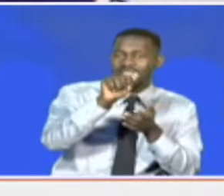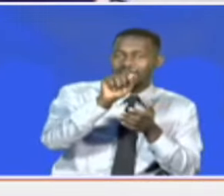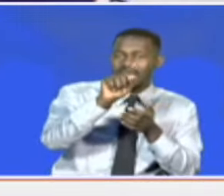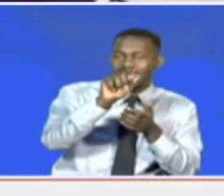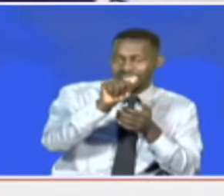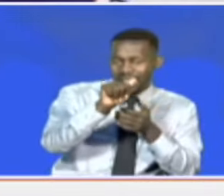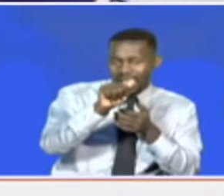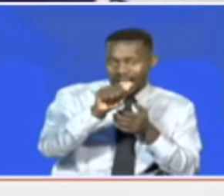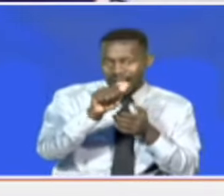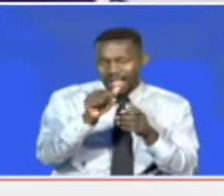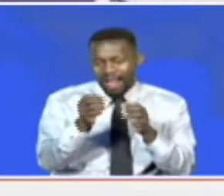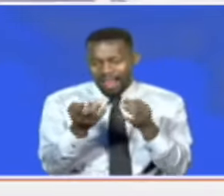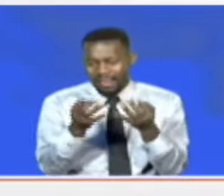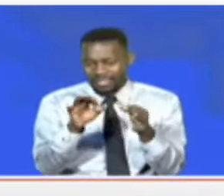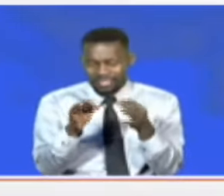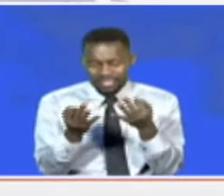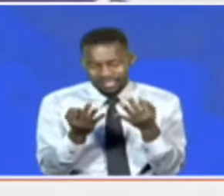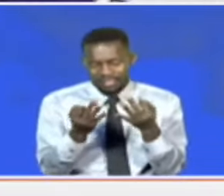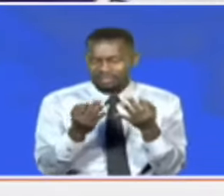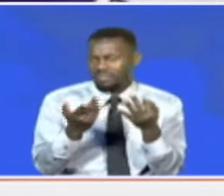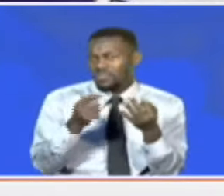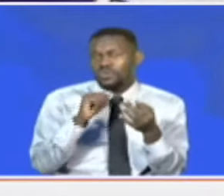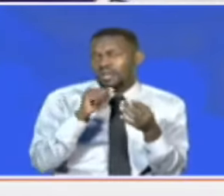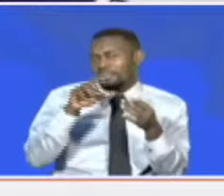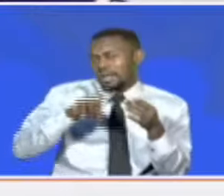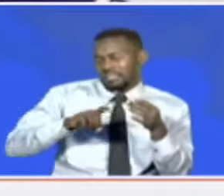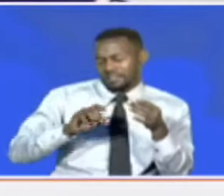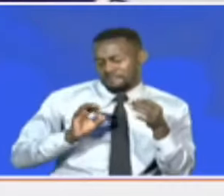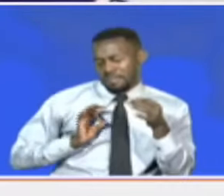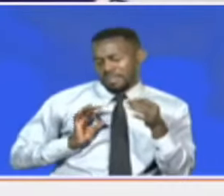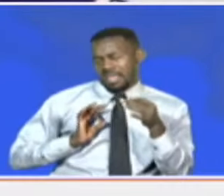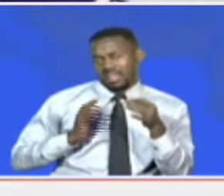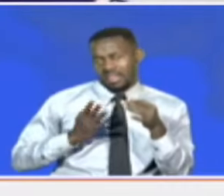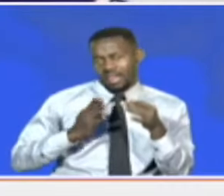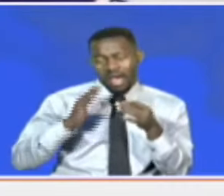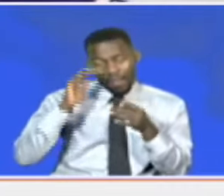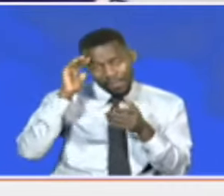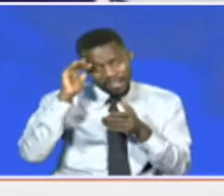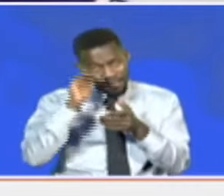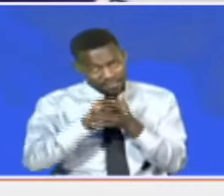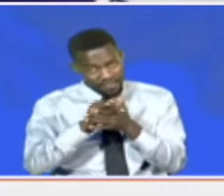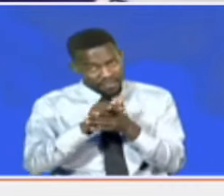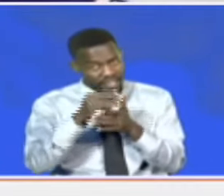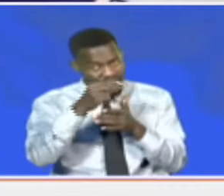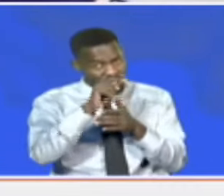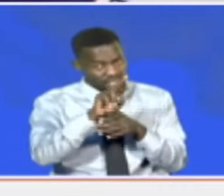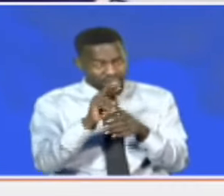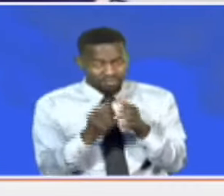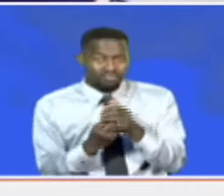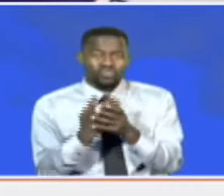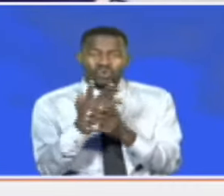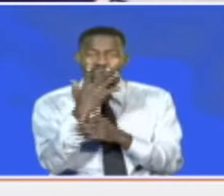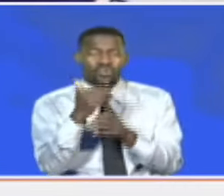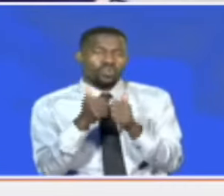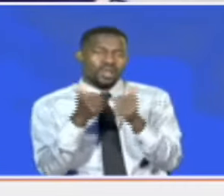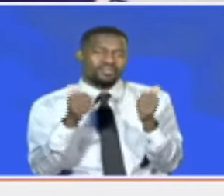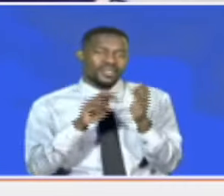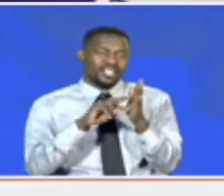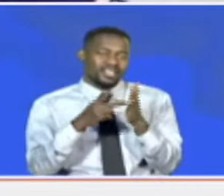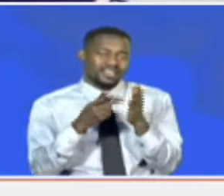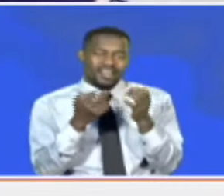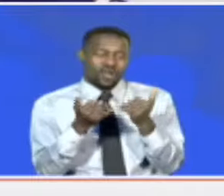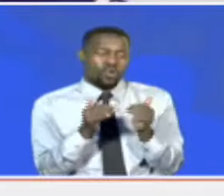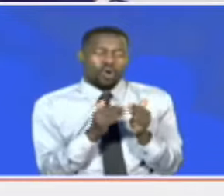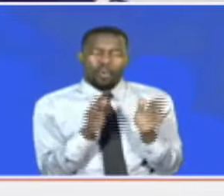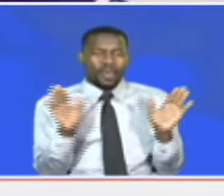be female and do the caring as we think about. And I believe that with the growth of our profession, we are a little bit opened up now and will